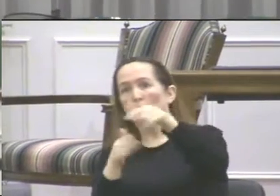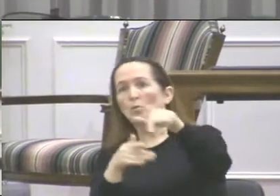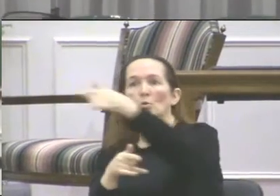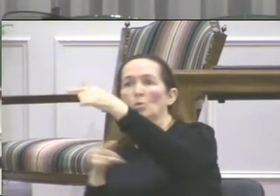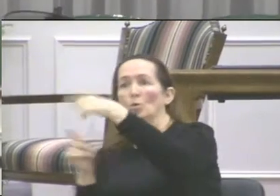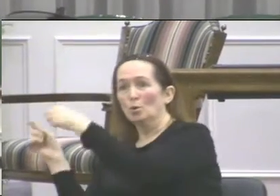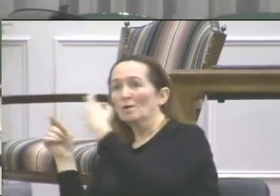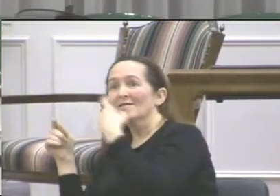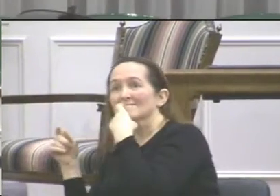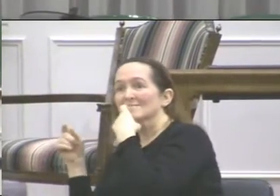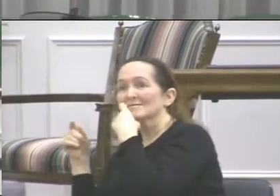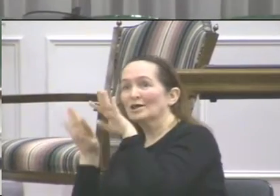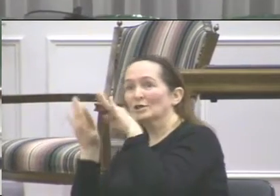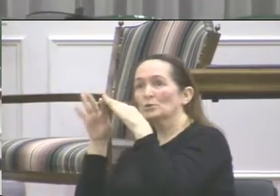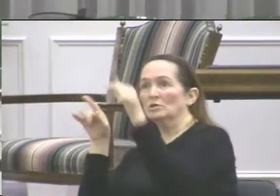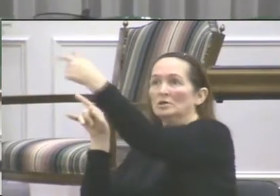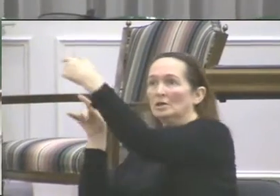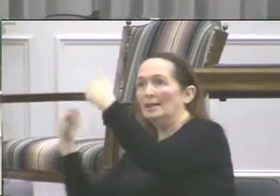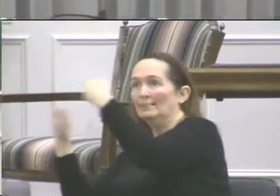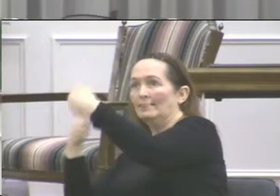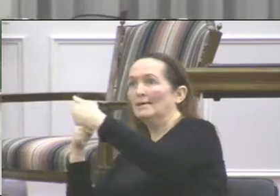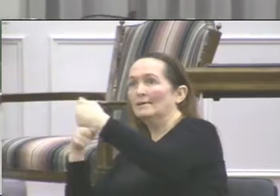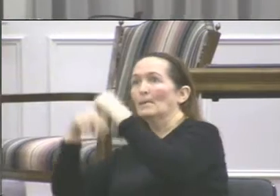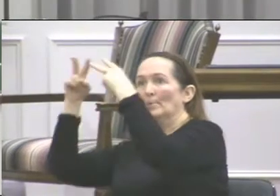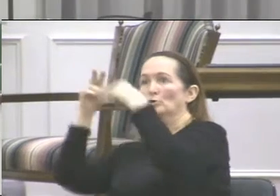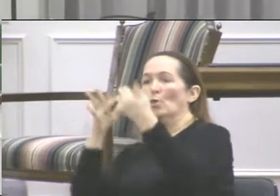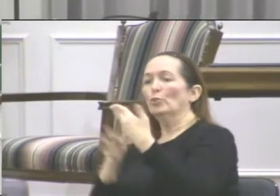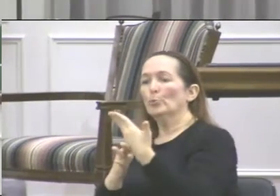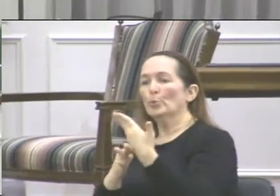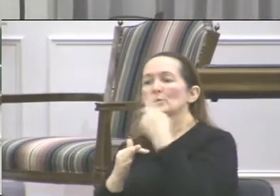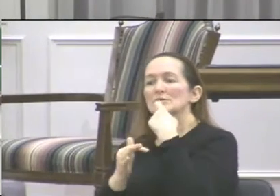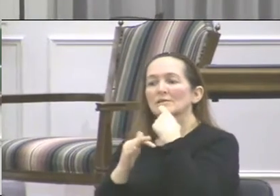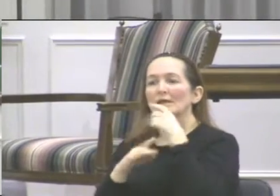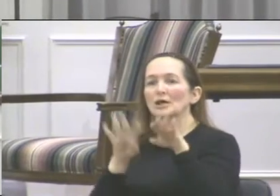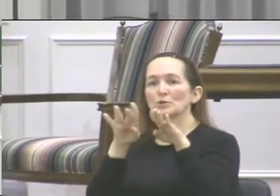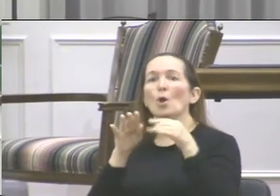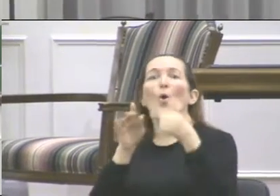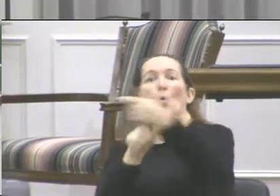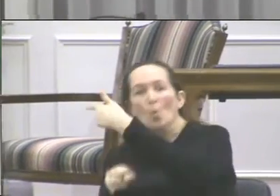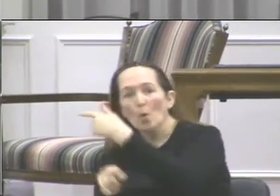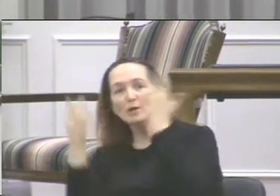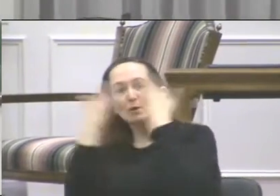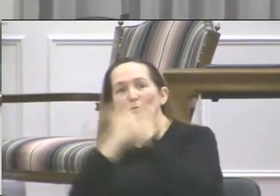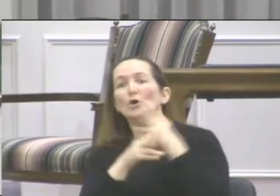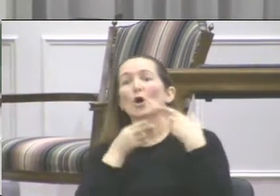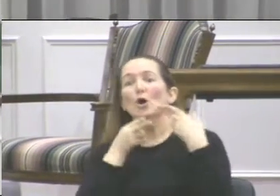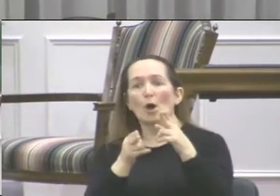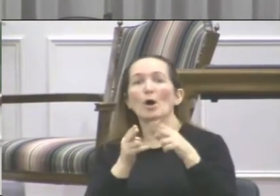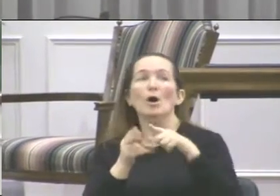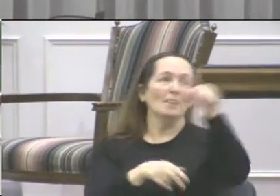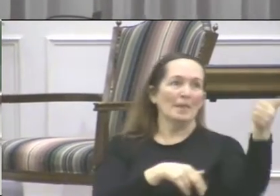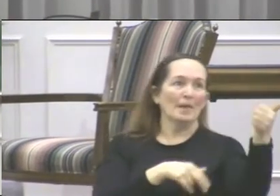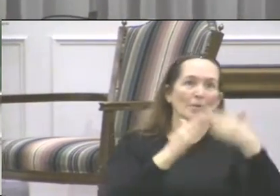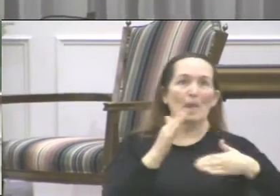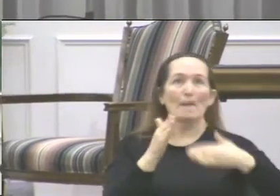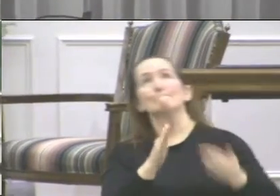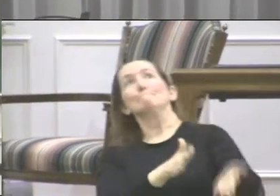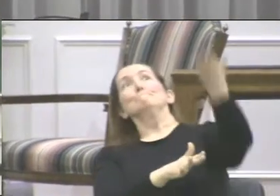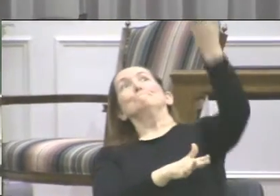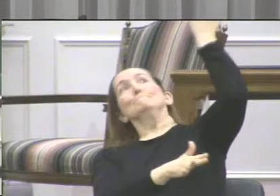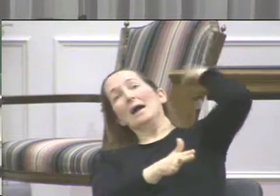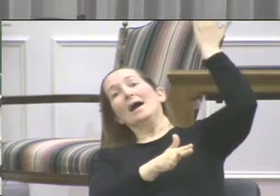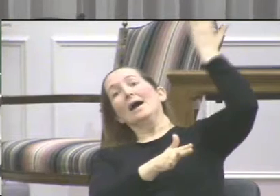over to the glass doors down here in the next building. You go through those glass doors and then walk down the dark hall all the way to the other end, back of that